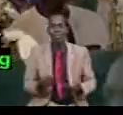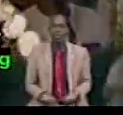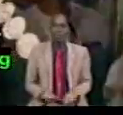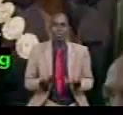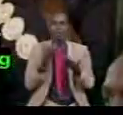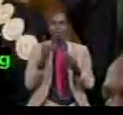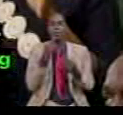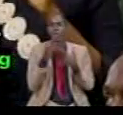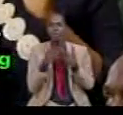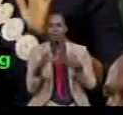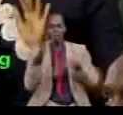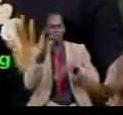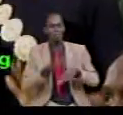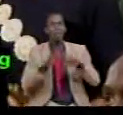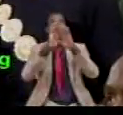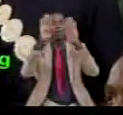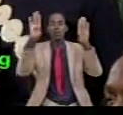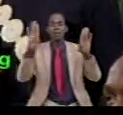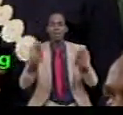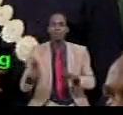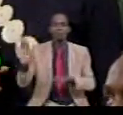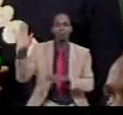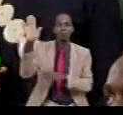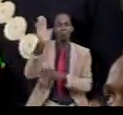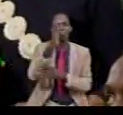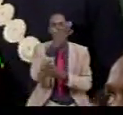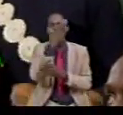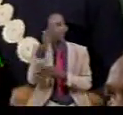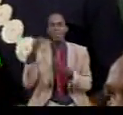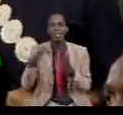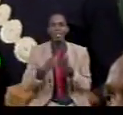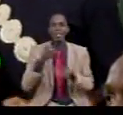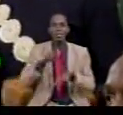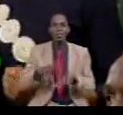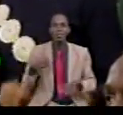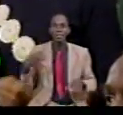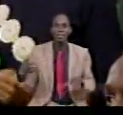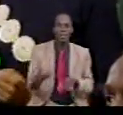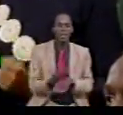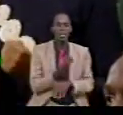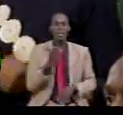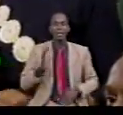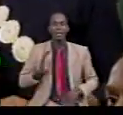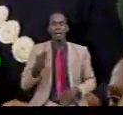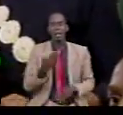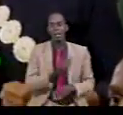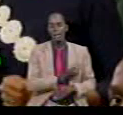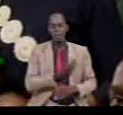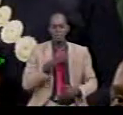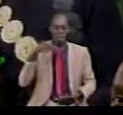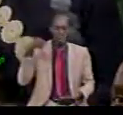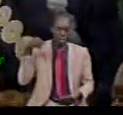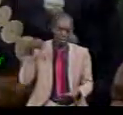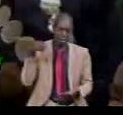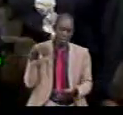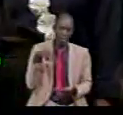the bloodstained banner. This time we'll take our